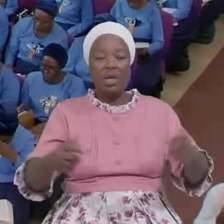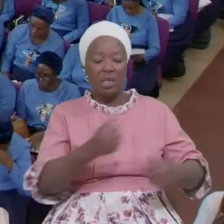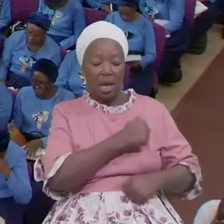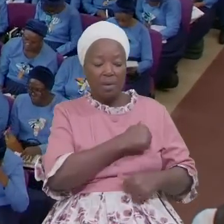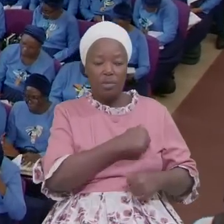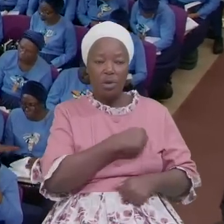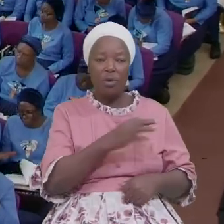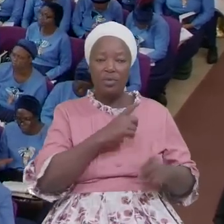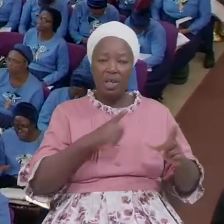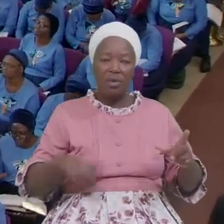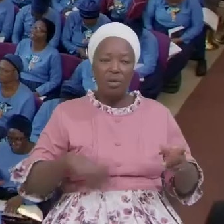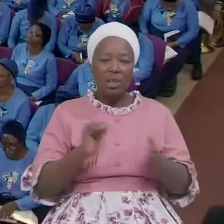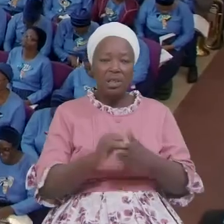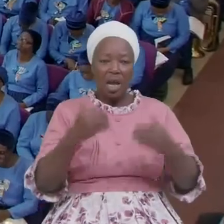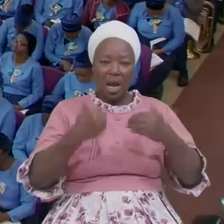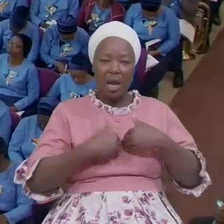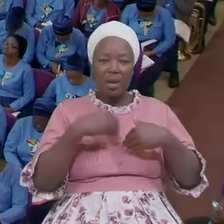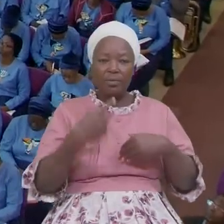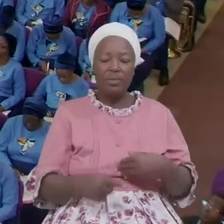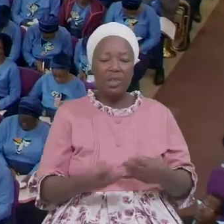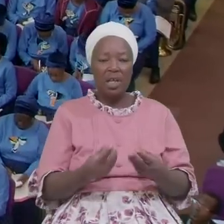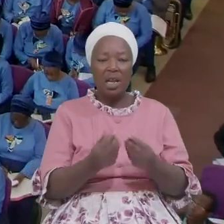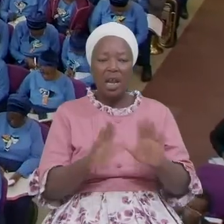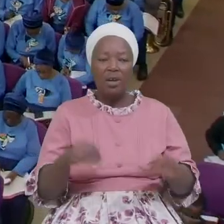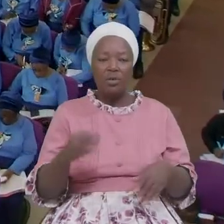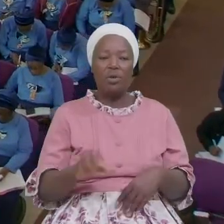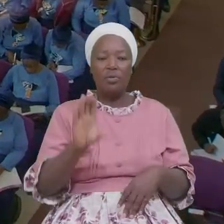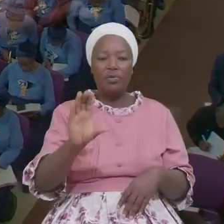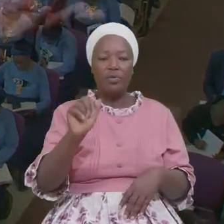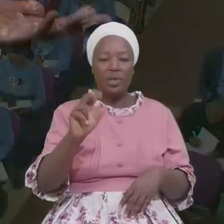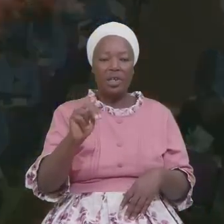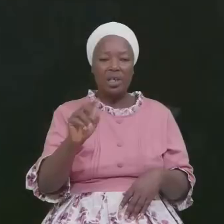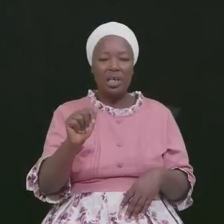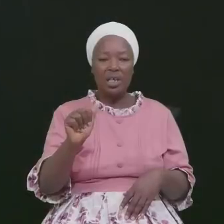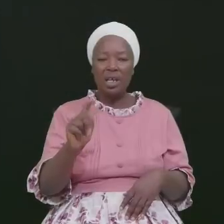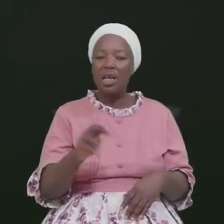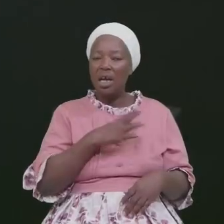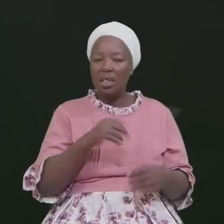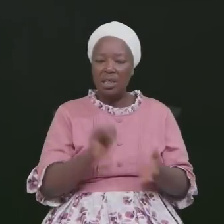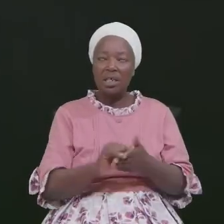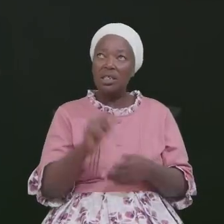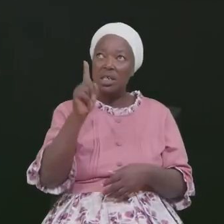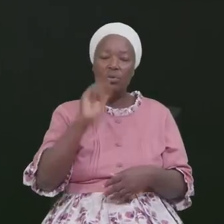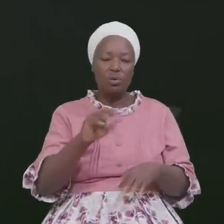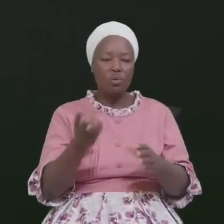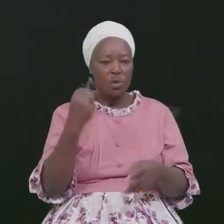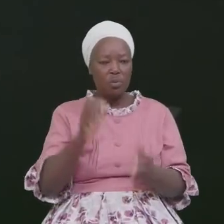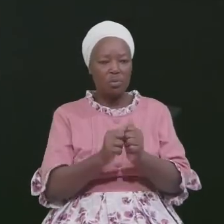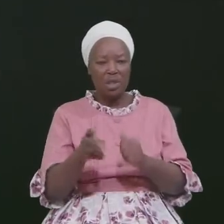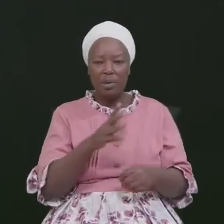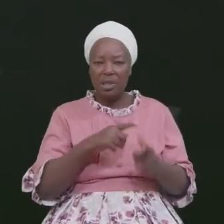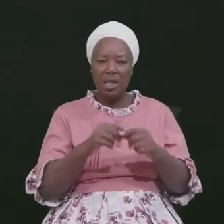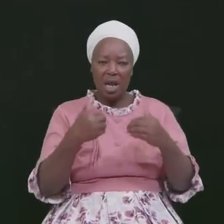that possessed the land of Canaan. He said, I was with them, and they possessed, I gave them